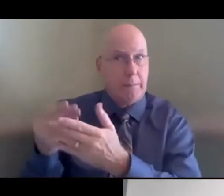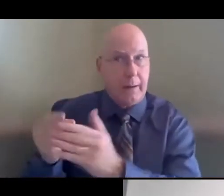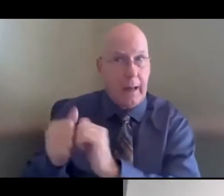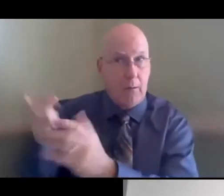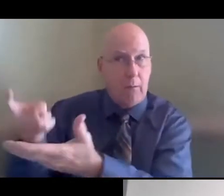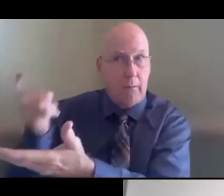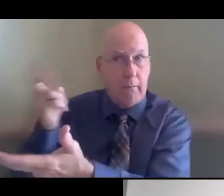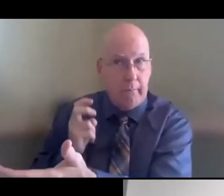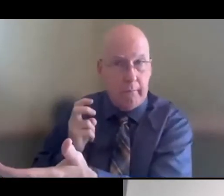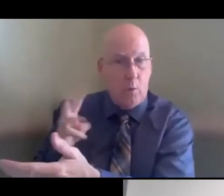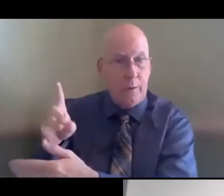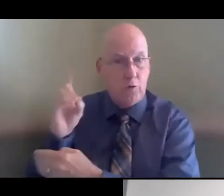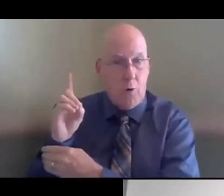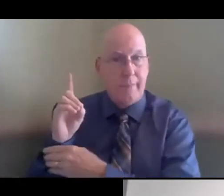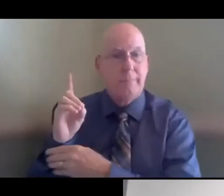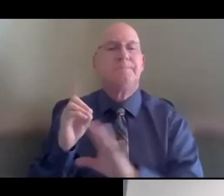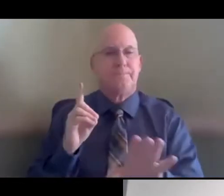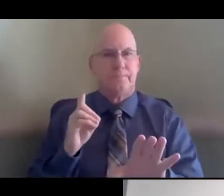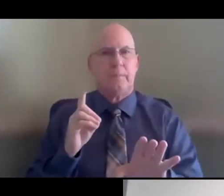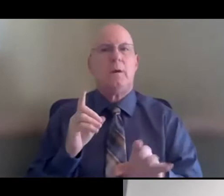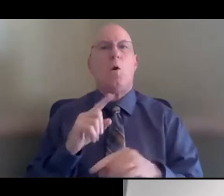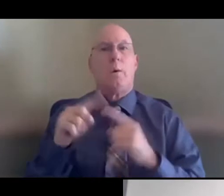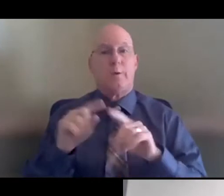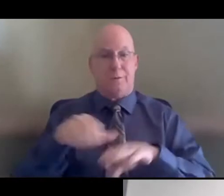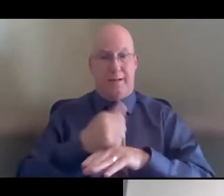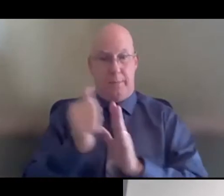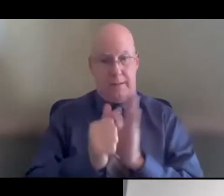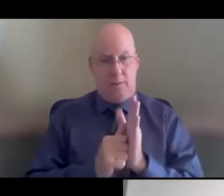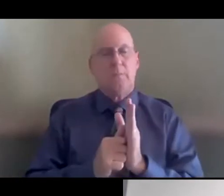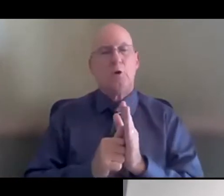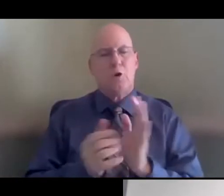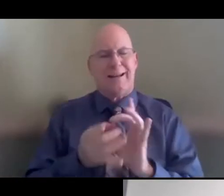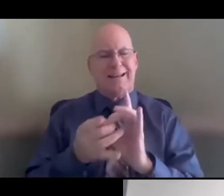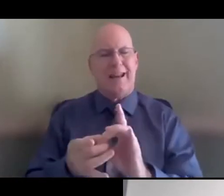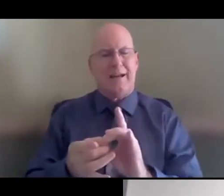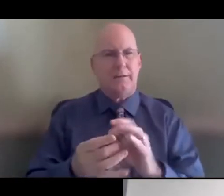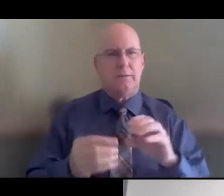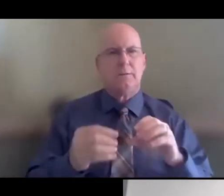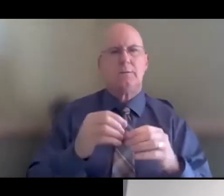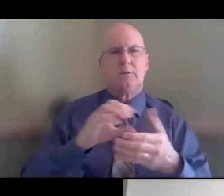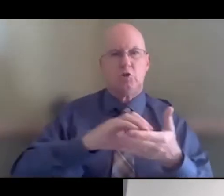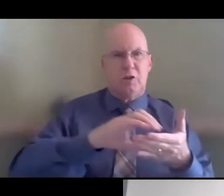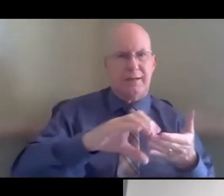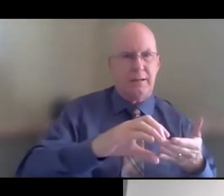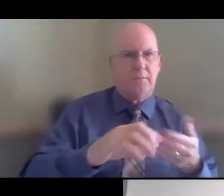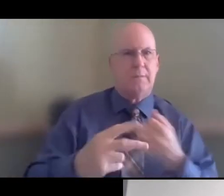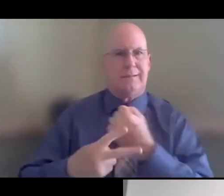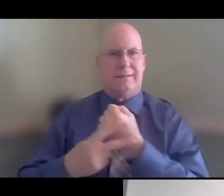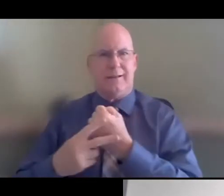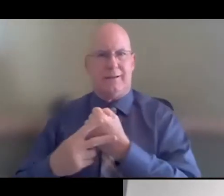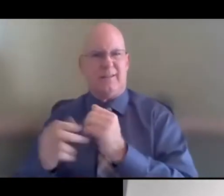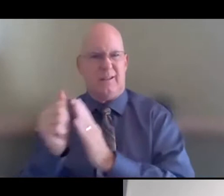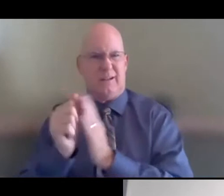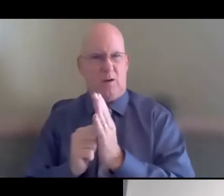open the account, you're going to connect a checking or a savings account. And that's primarily how you're going to put money into the account. And